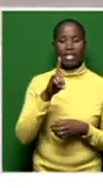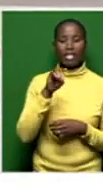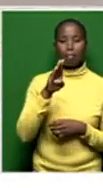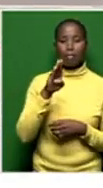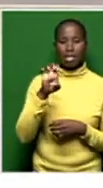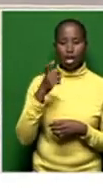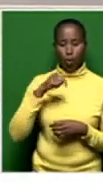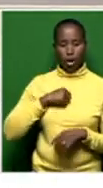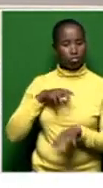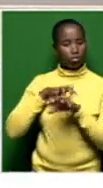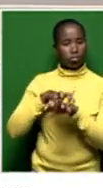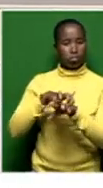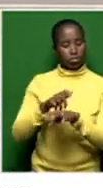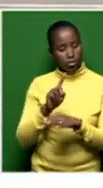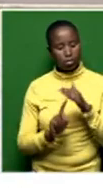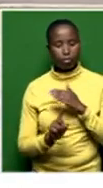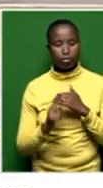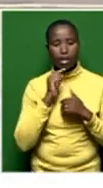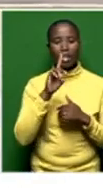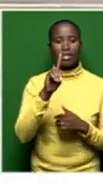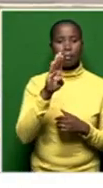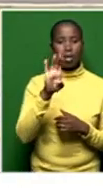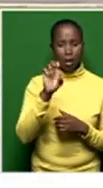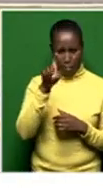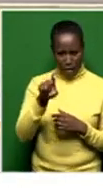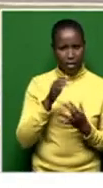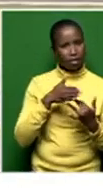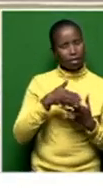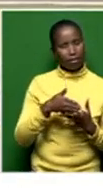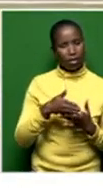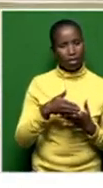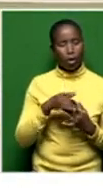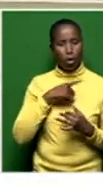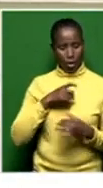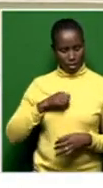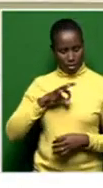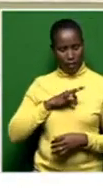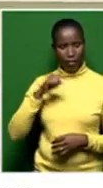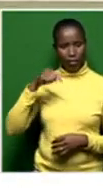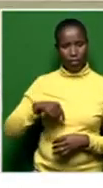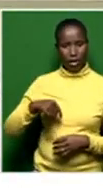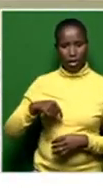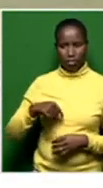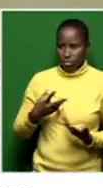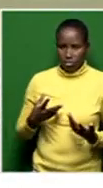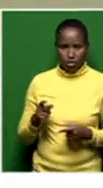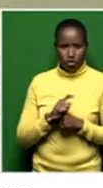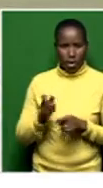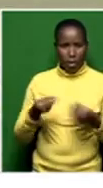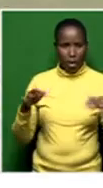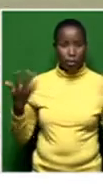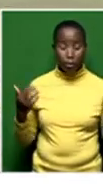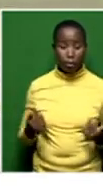basically to say that the DPE must intervene. Firstly, these employees were let down by not being trained.